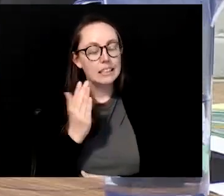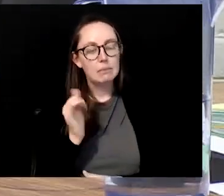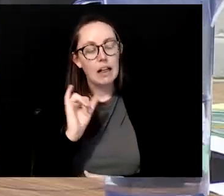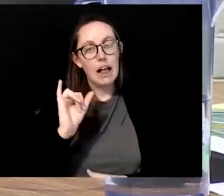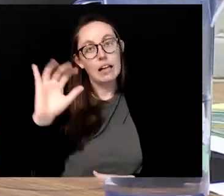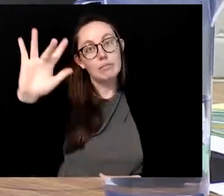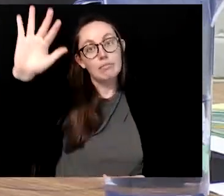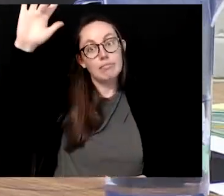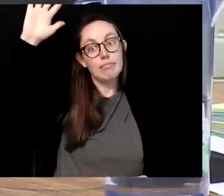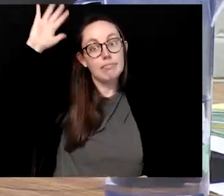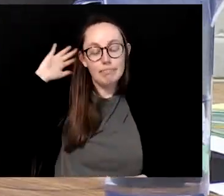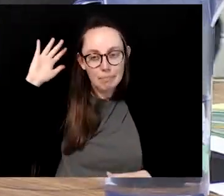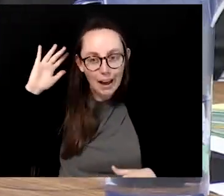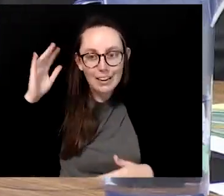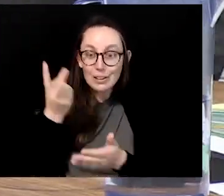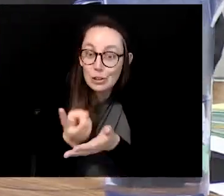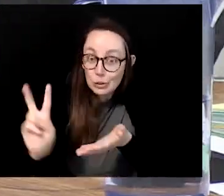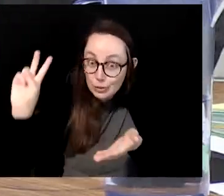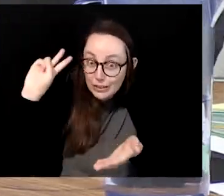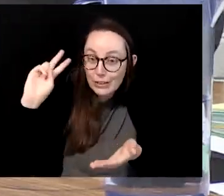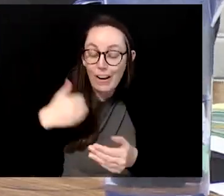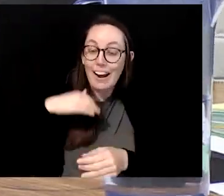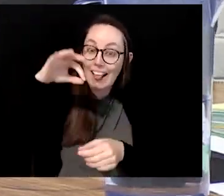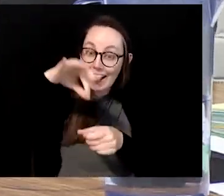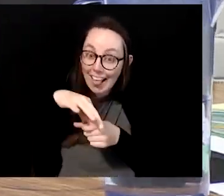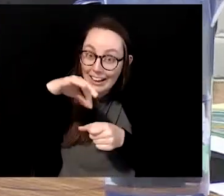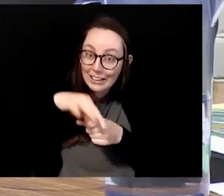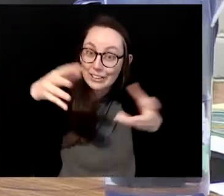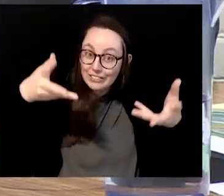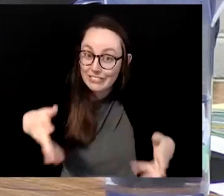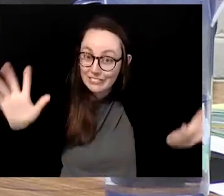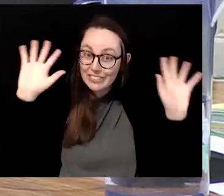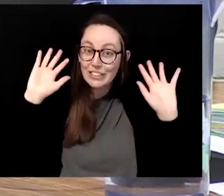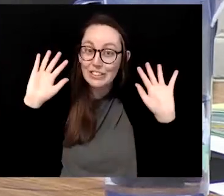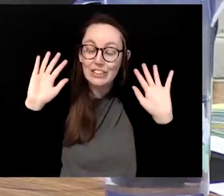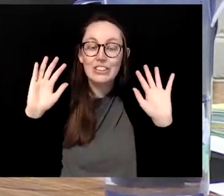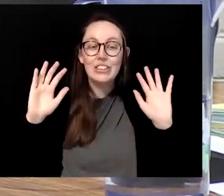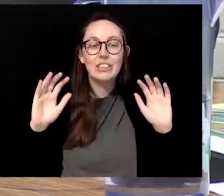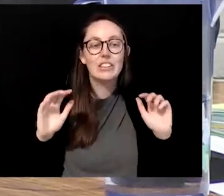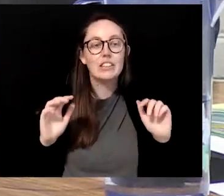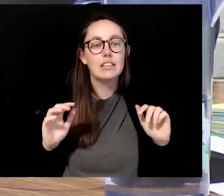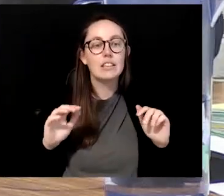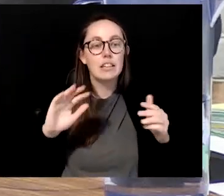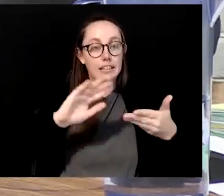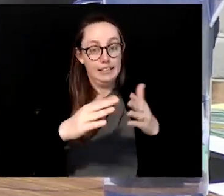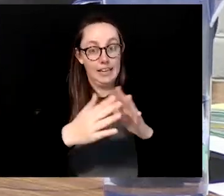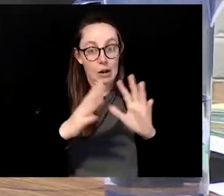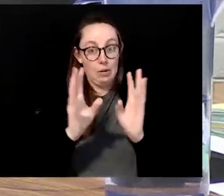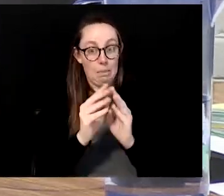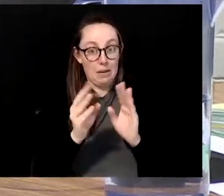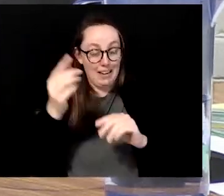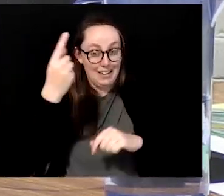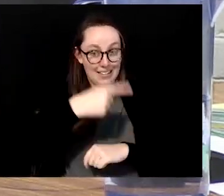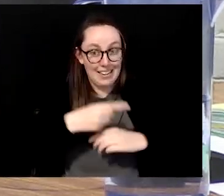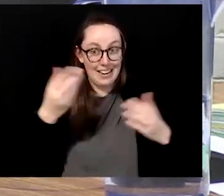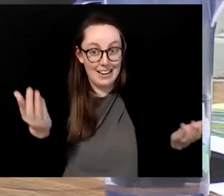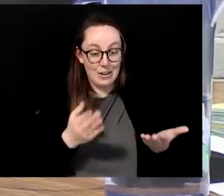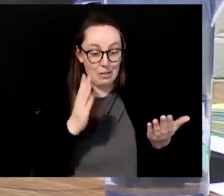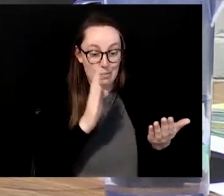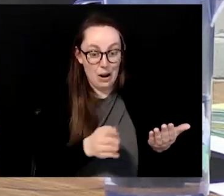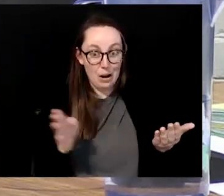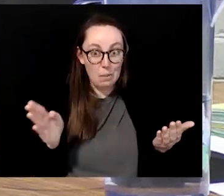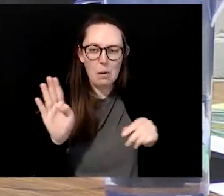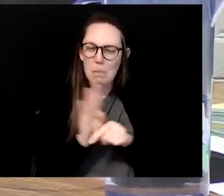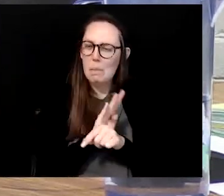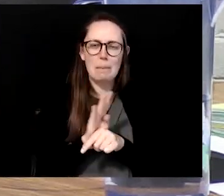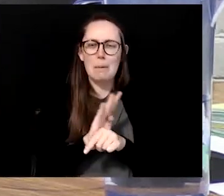we had an election two weeks ago and I just wanted to say that town meeting day in Brattleboro was busy and went very smoothly thanks to